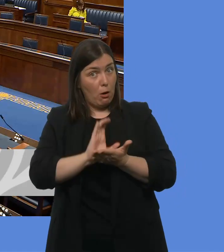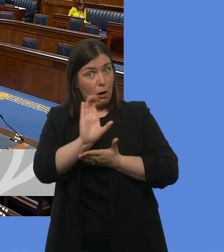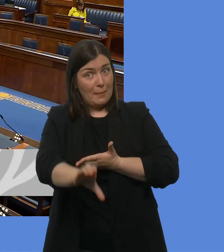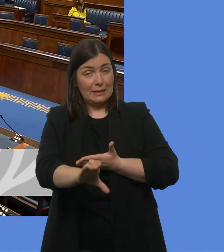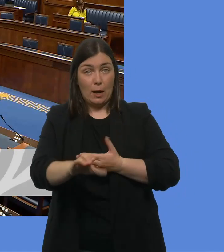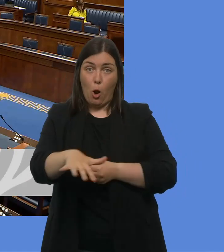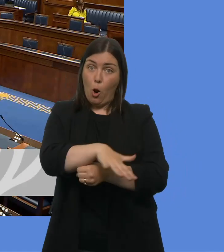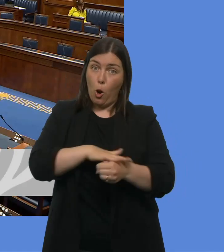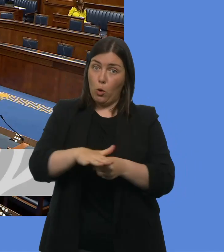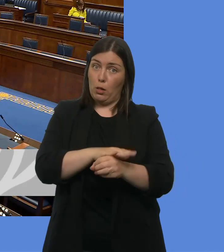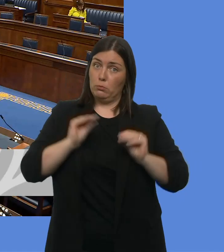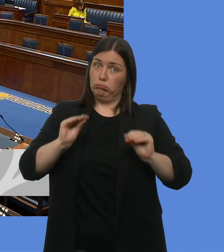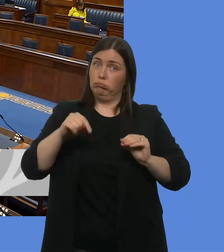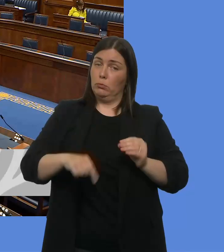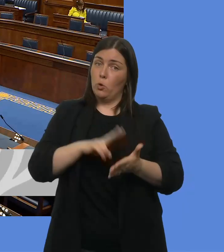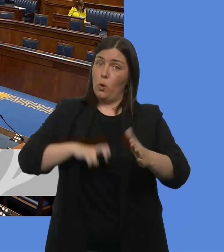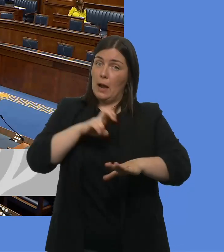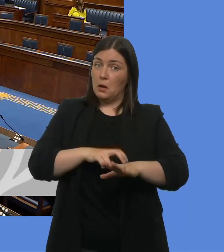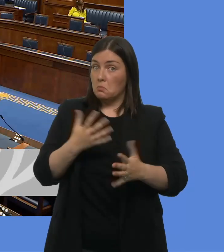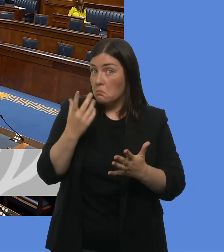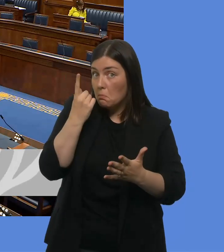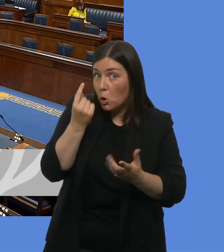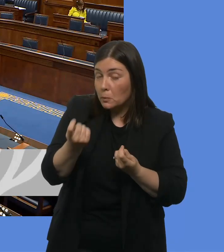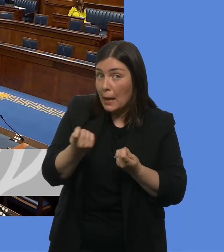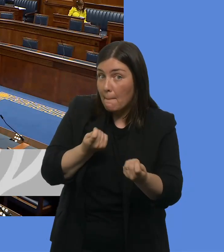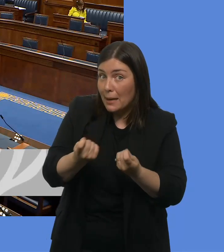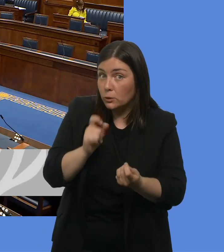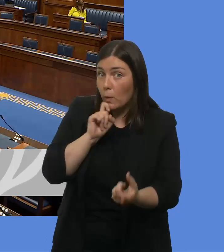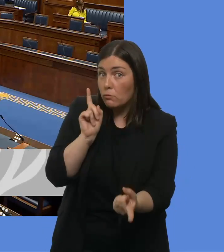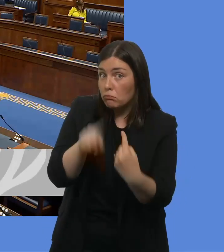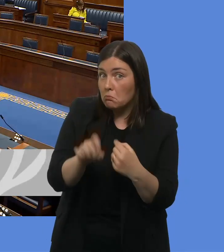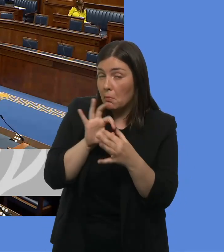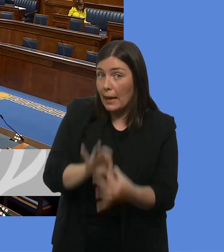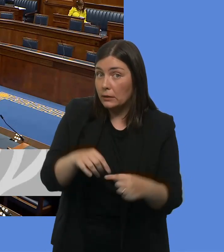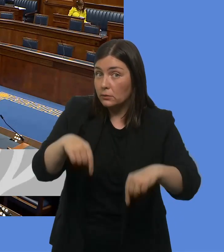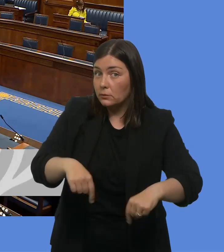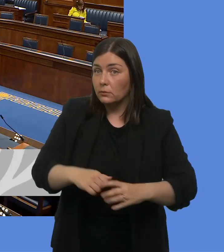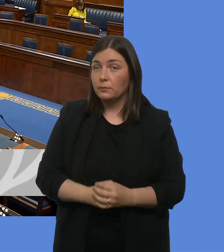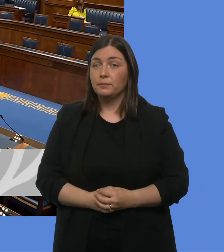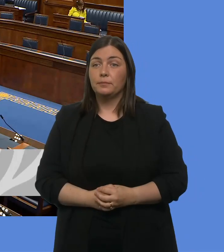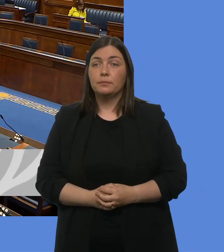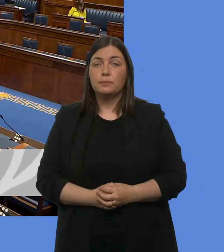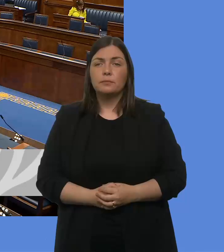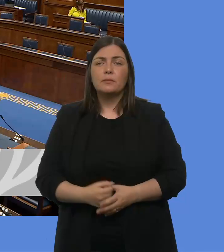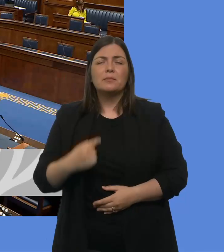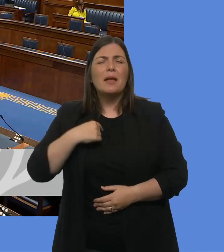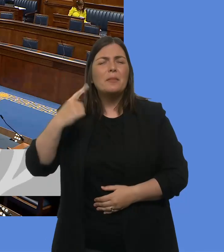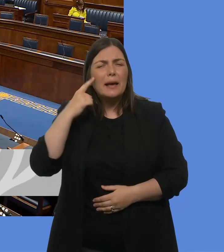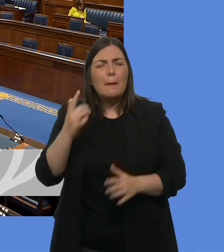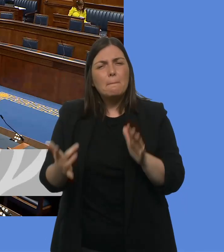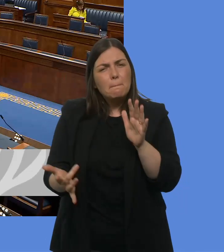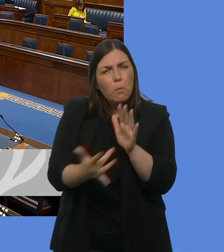Minister will speak to. As an Alliance Party Health spokesperson, I think it's important to discuss the importance of teachers of the deaf to our health and social care